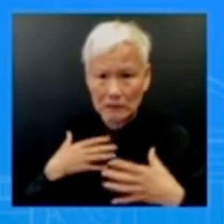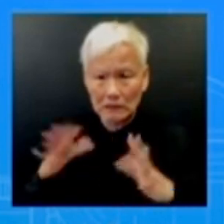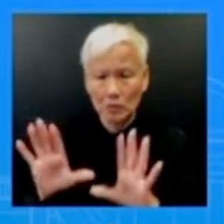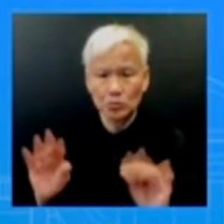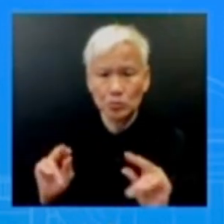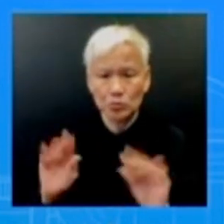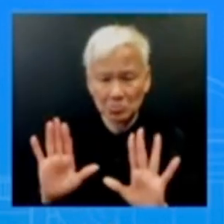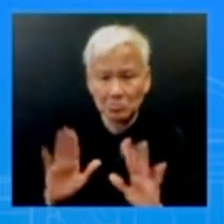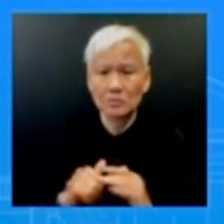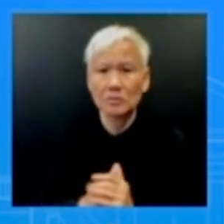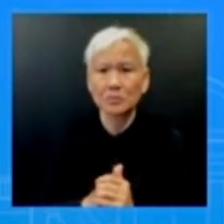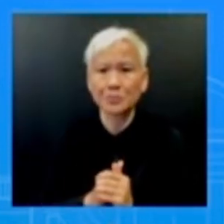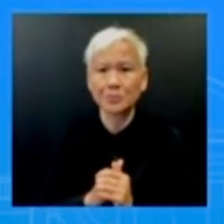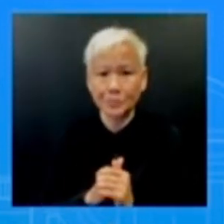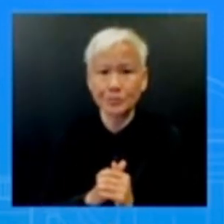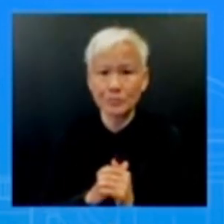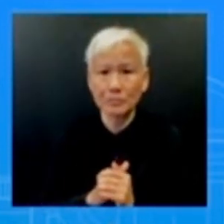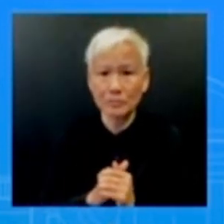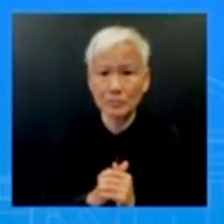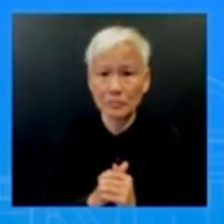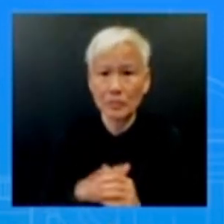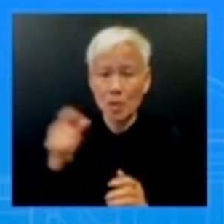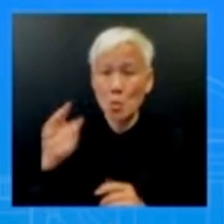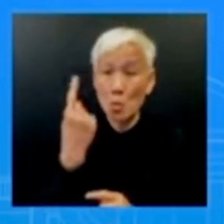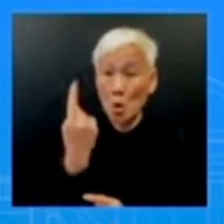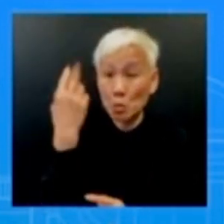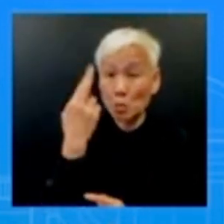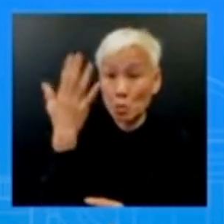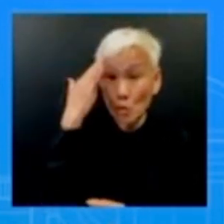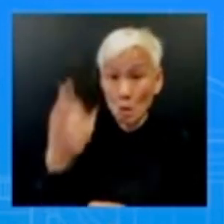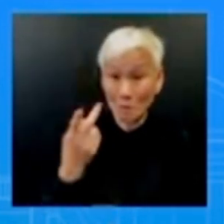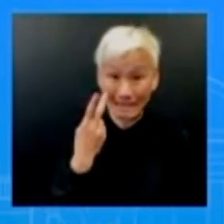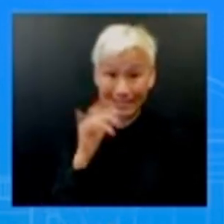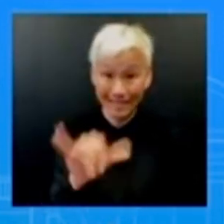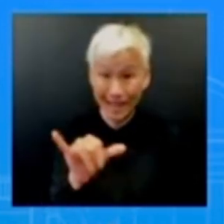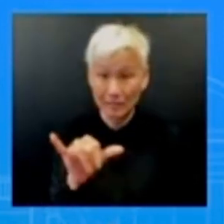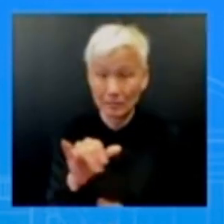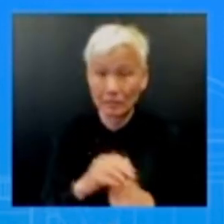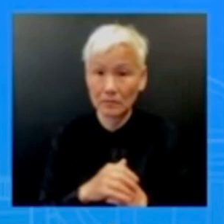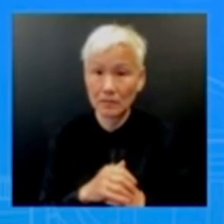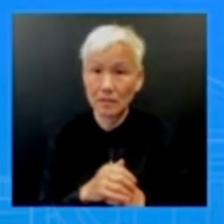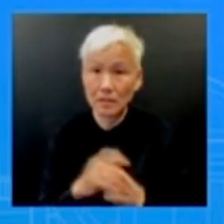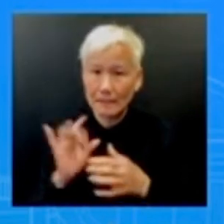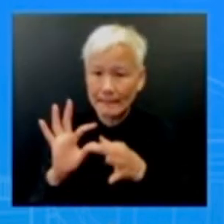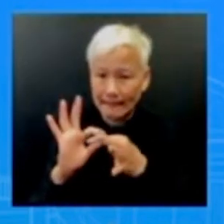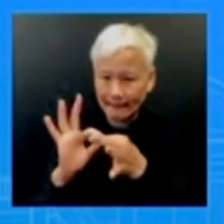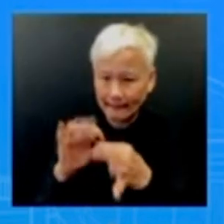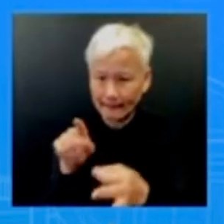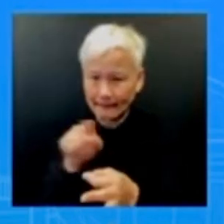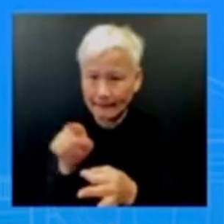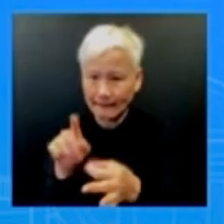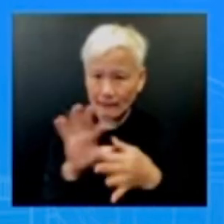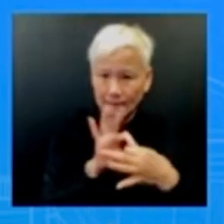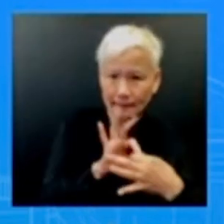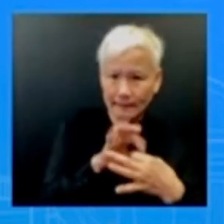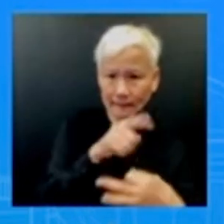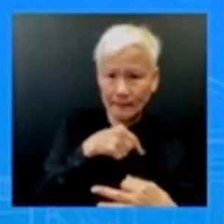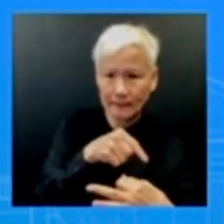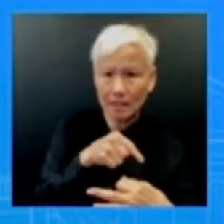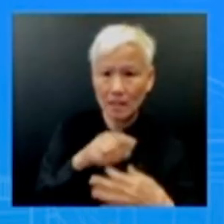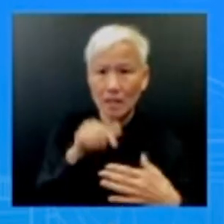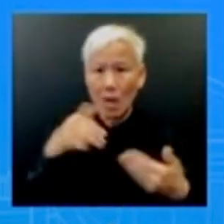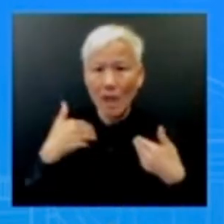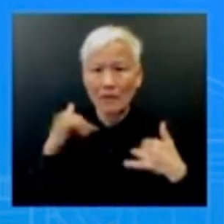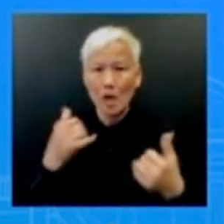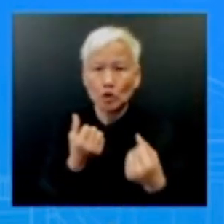he got me all lathered up now. But one of the reasons why you're seeing that tightening relationship is because they recognize that they don't have that strong foundation of